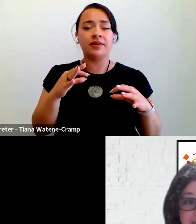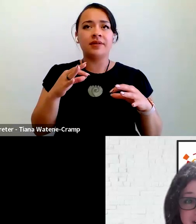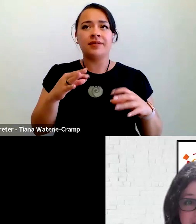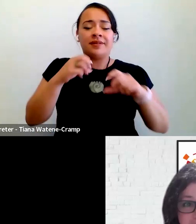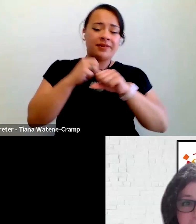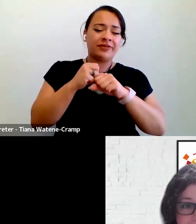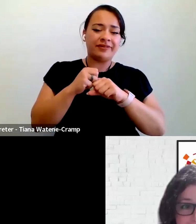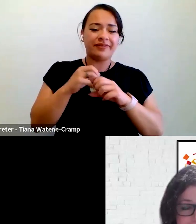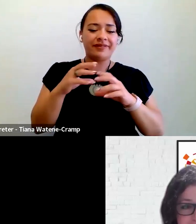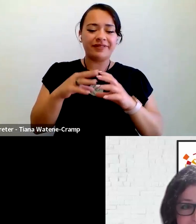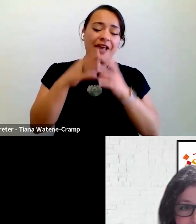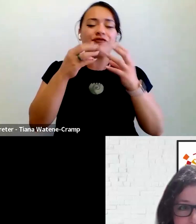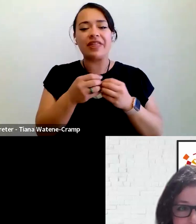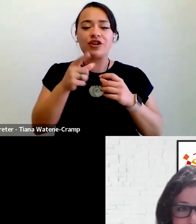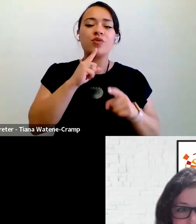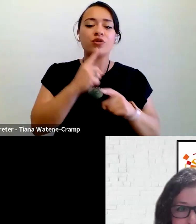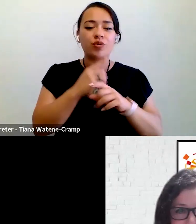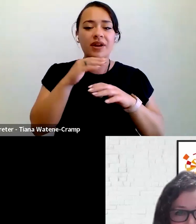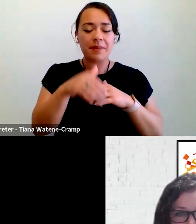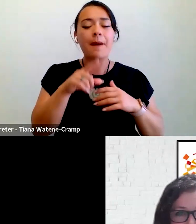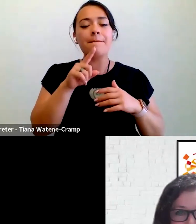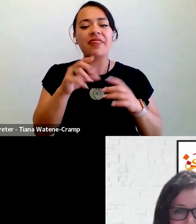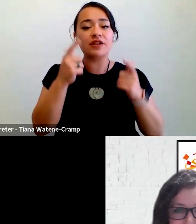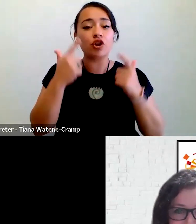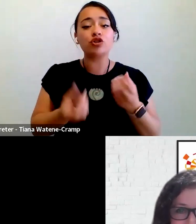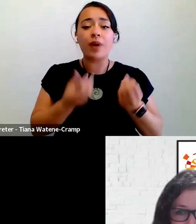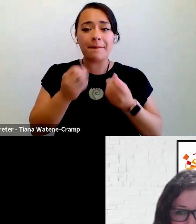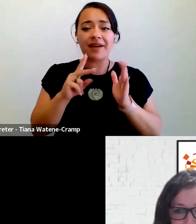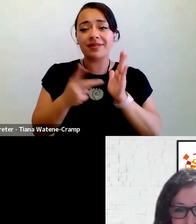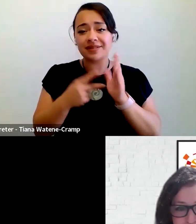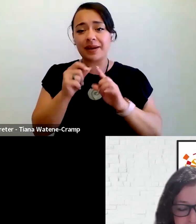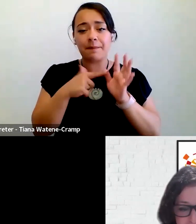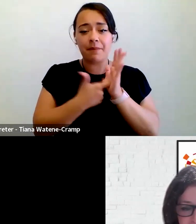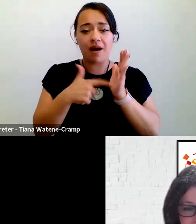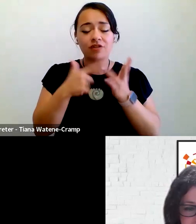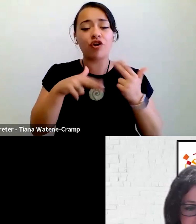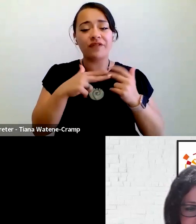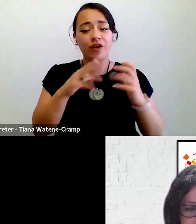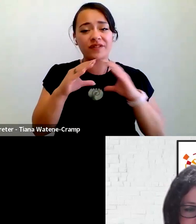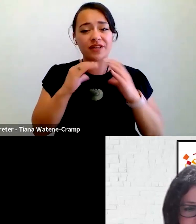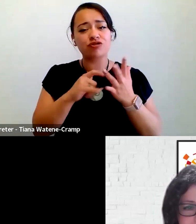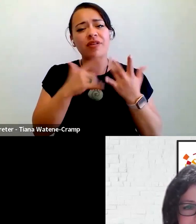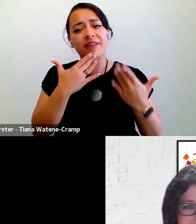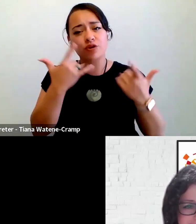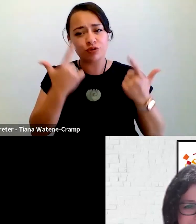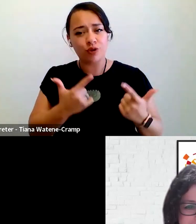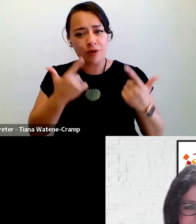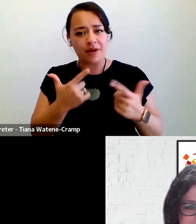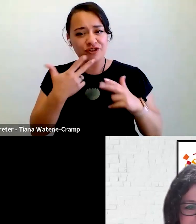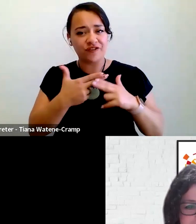for us to kind of unpack in the second part in the conversation. So thank you so much for that. Thank you,